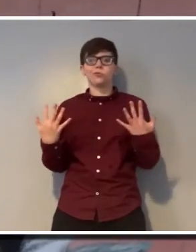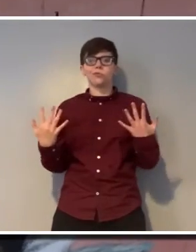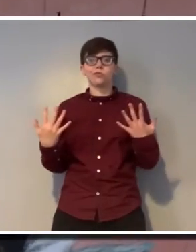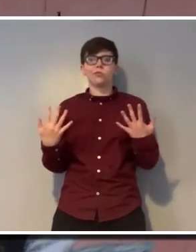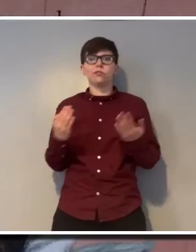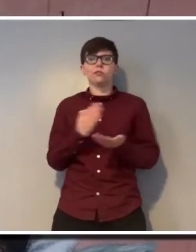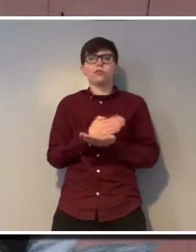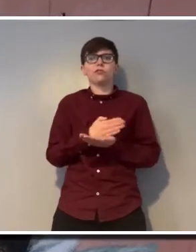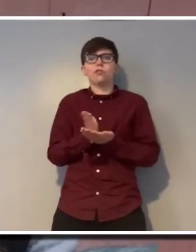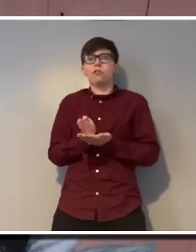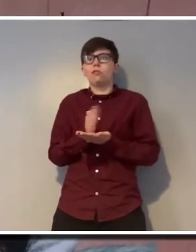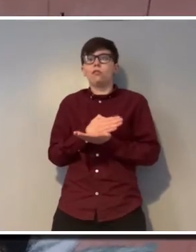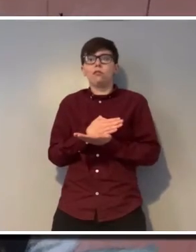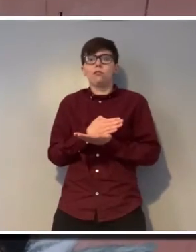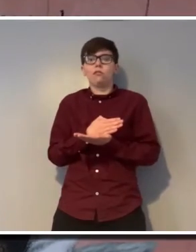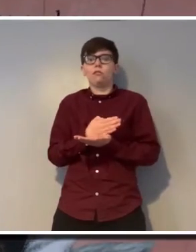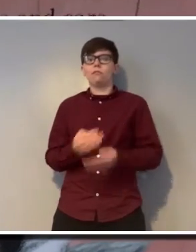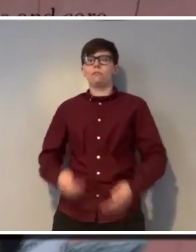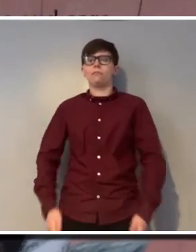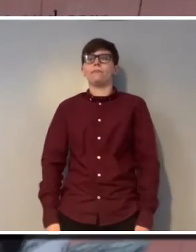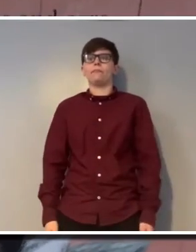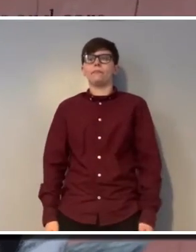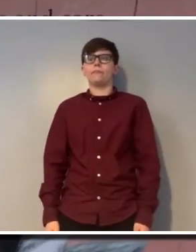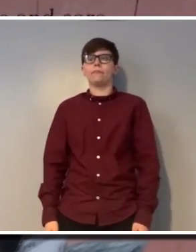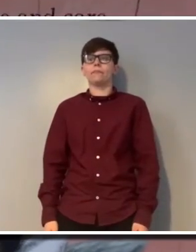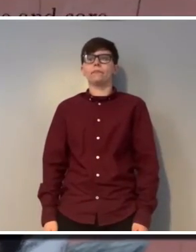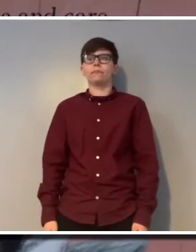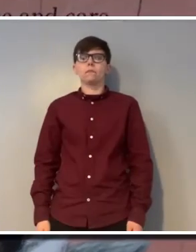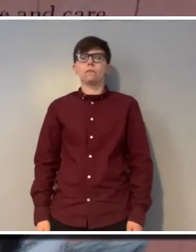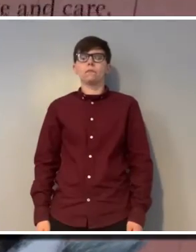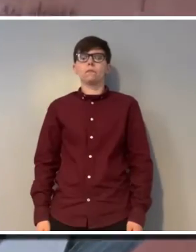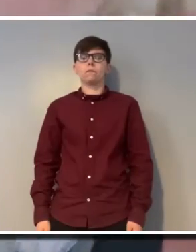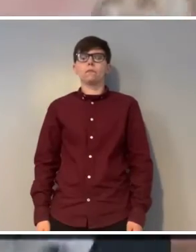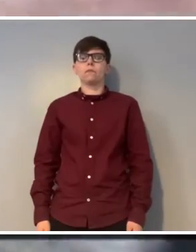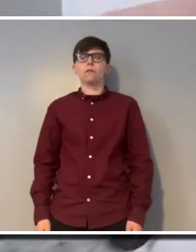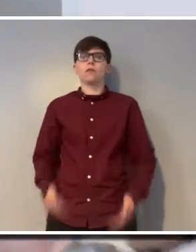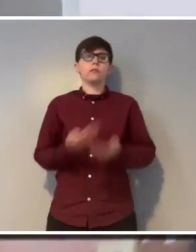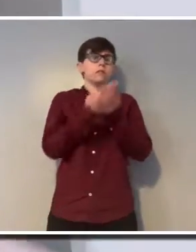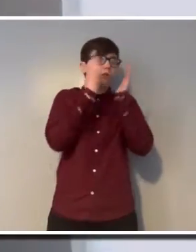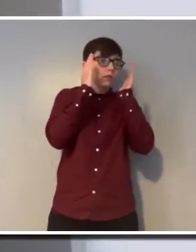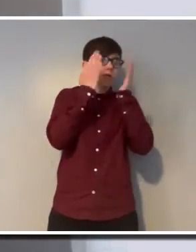care. And I had lots of it to share.